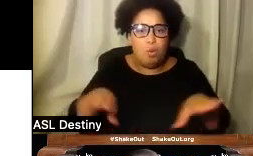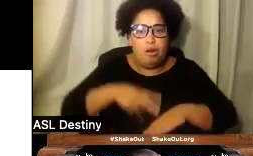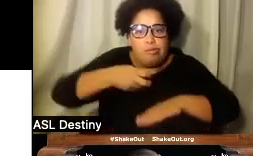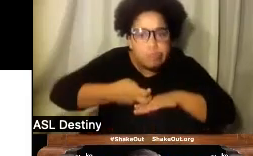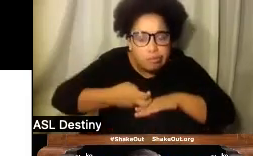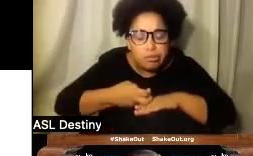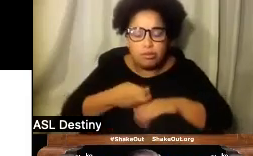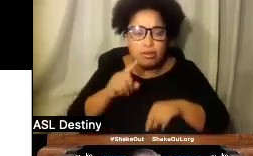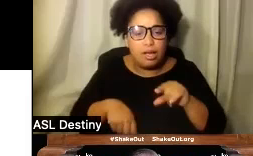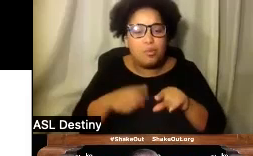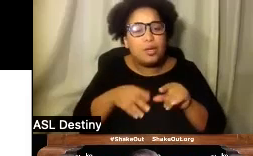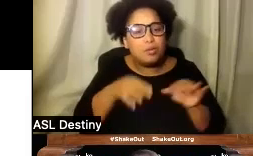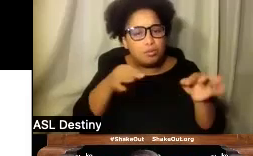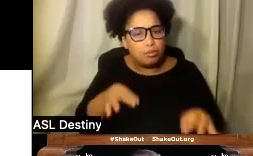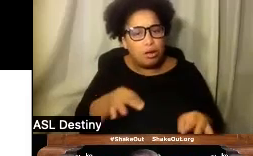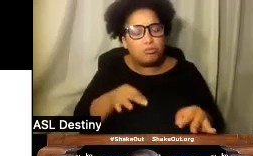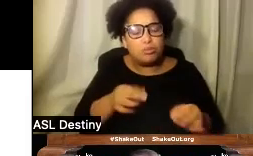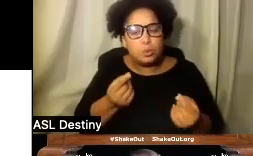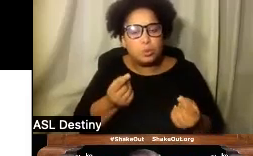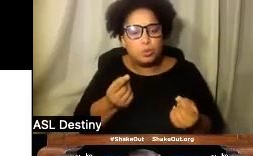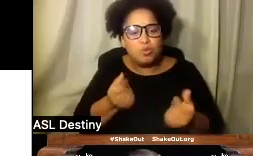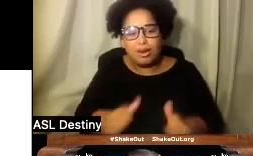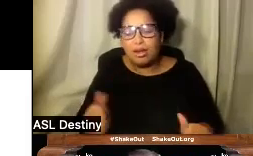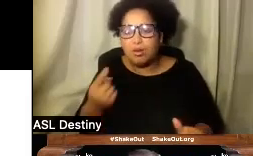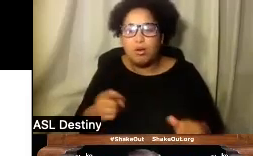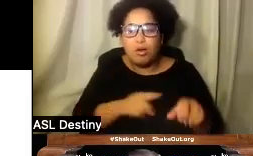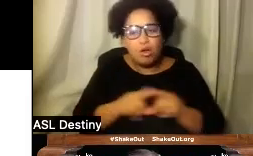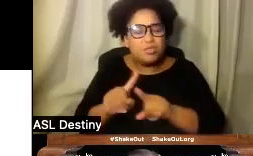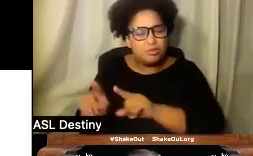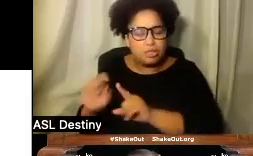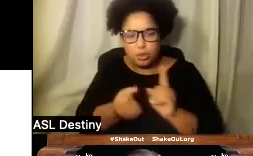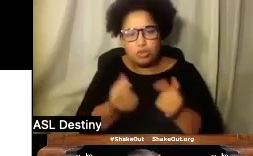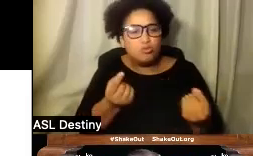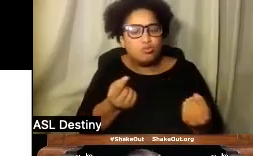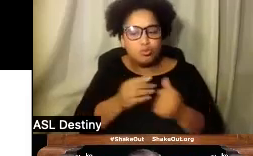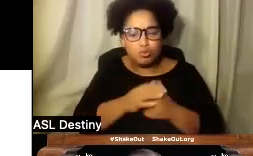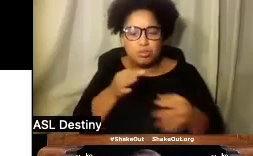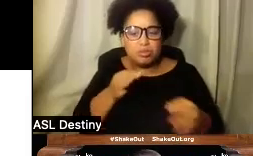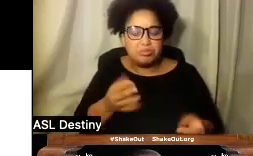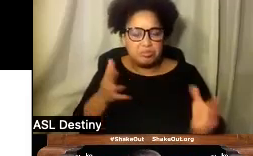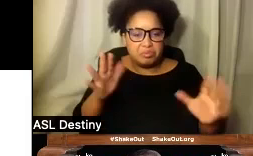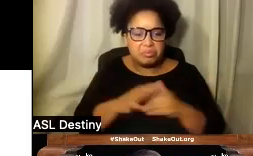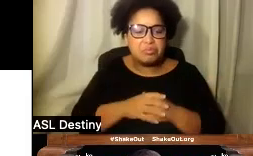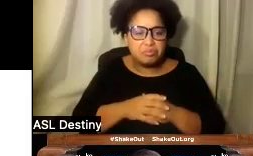guidance for what to do for anyone, and also in many different situations.